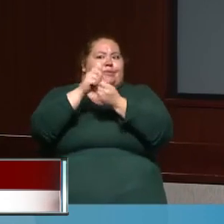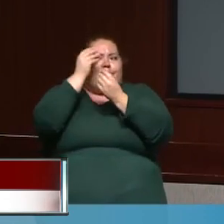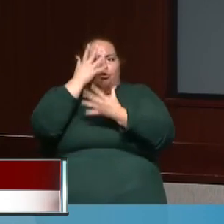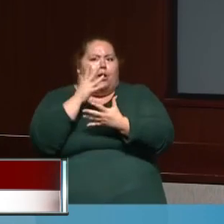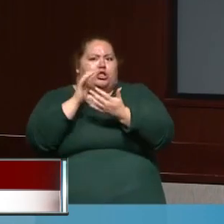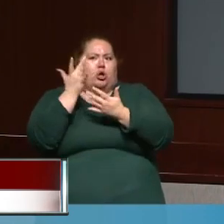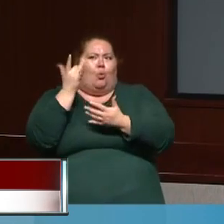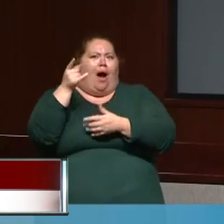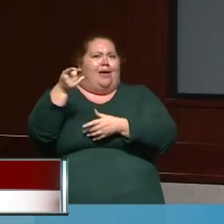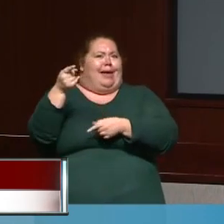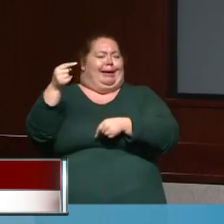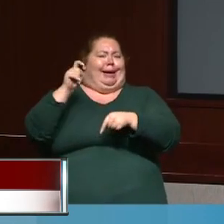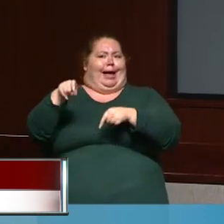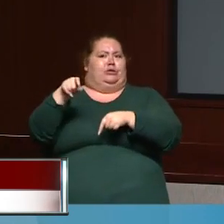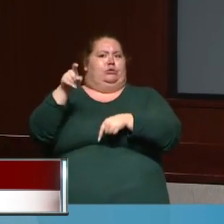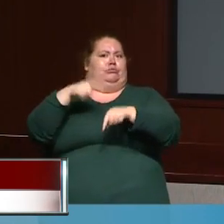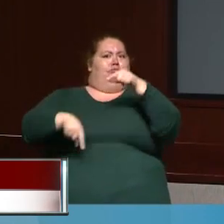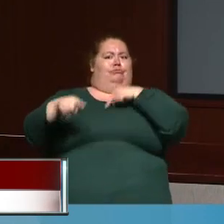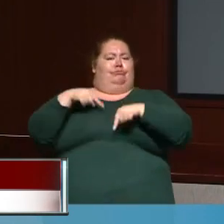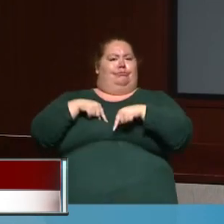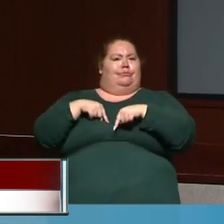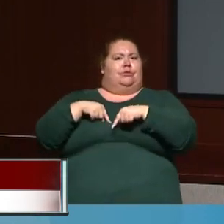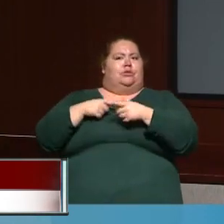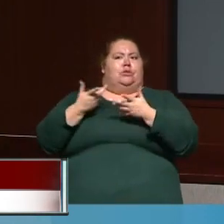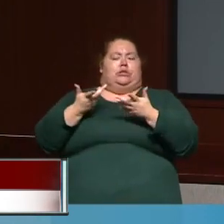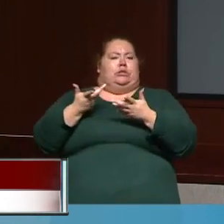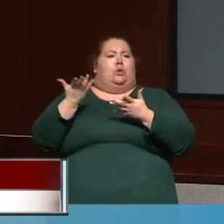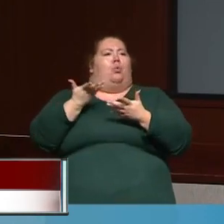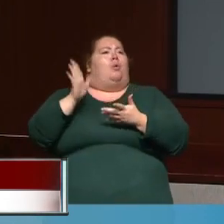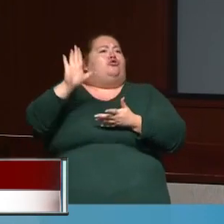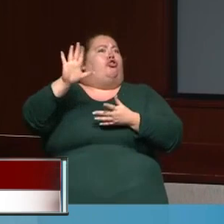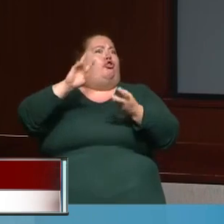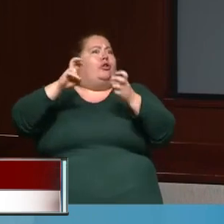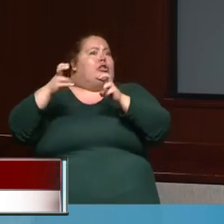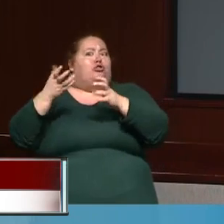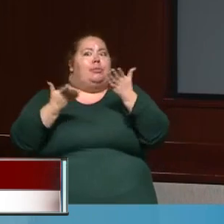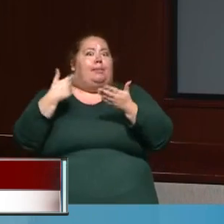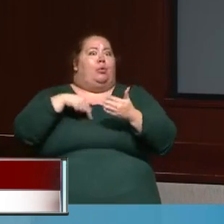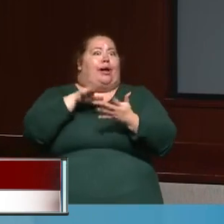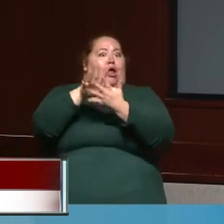or what was their issue, and is there anything to be learned from it?